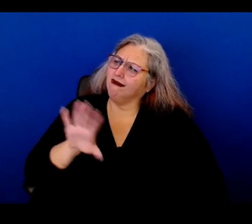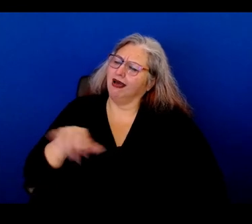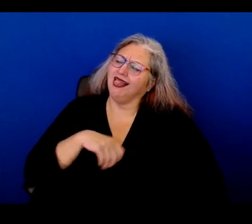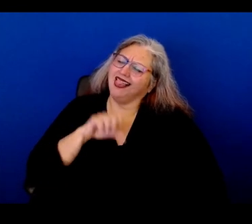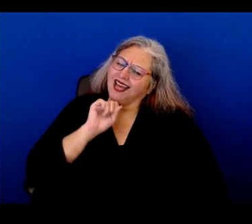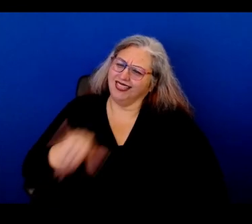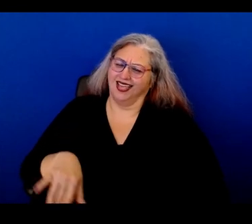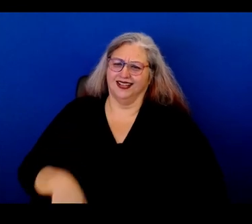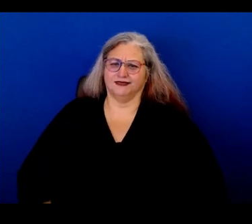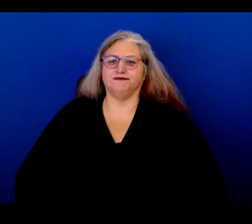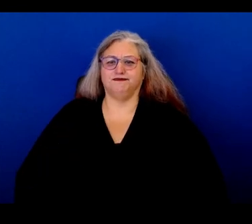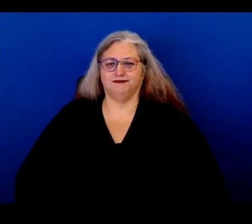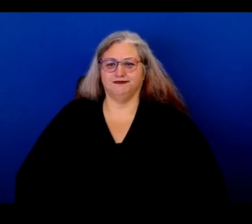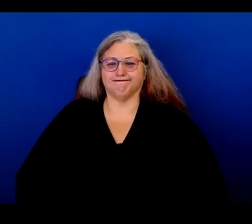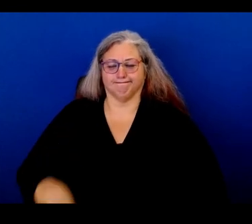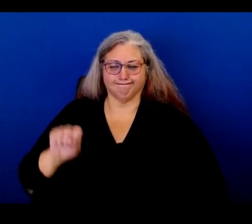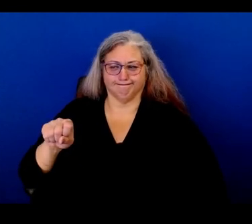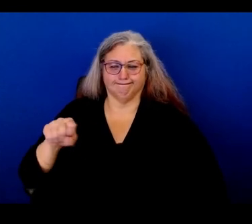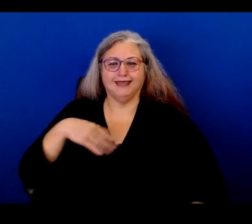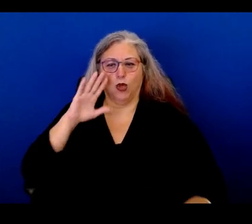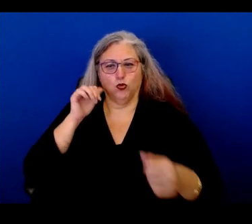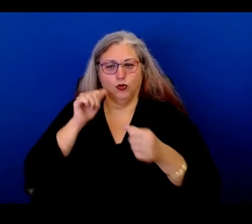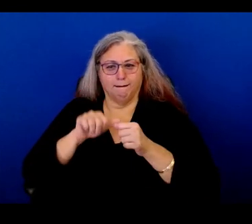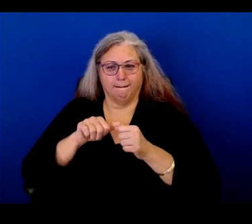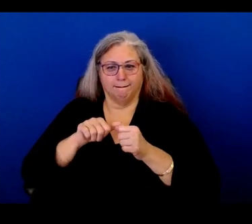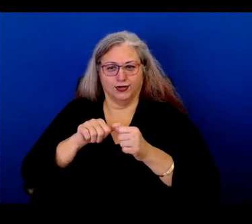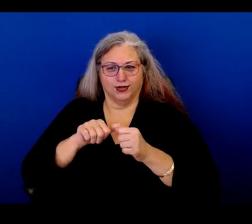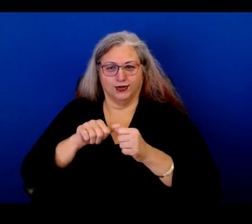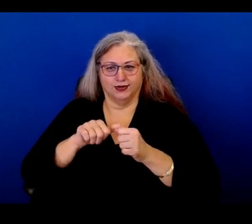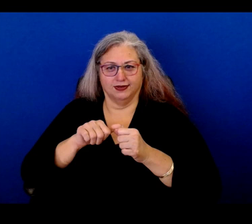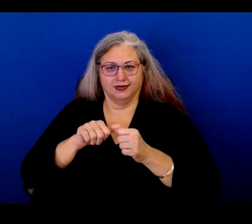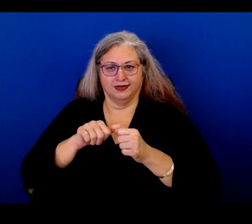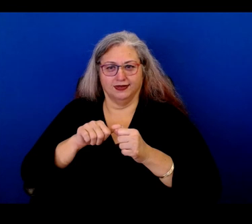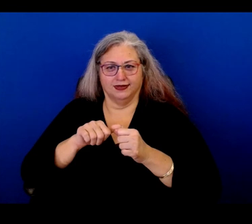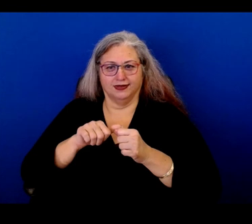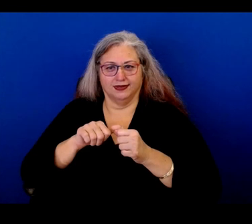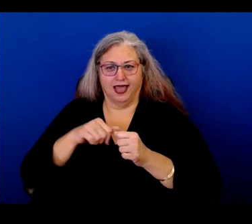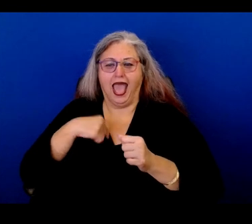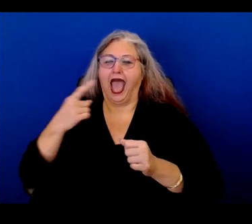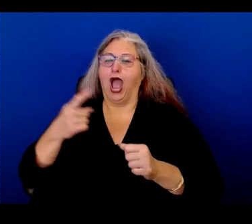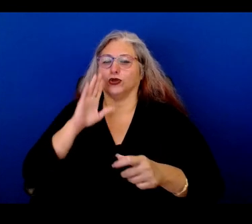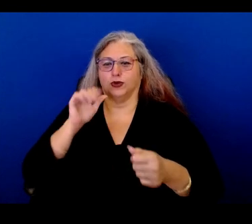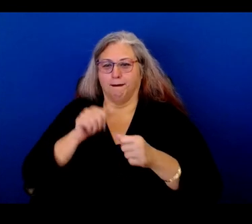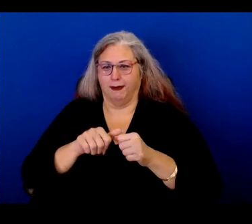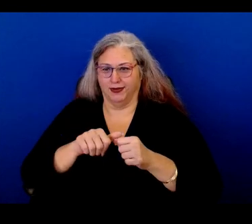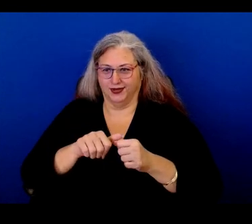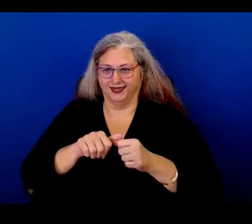Yes. And I will remember. I will always remember the